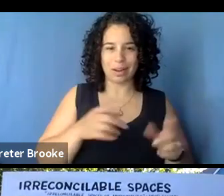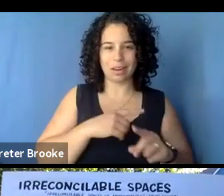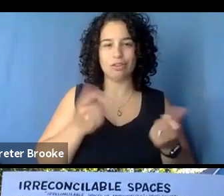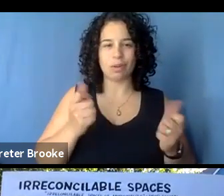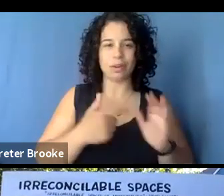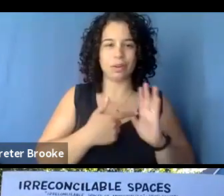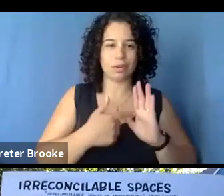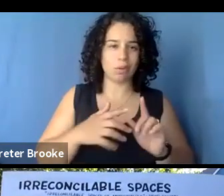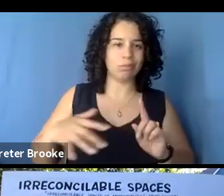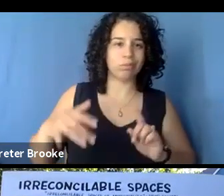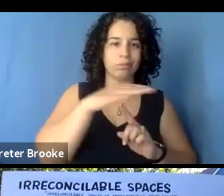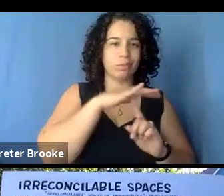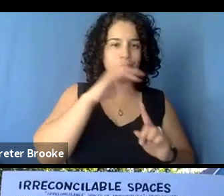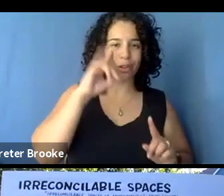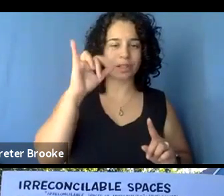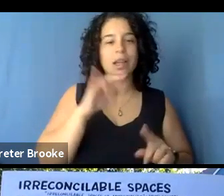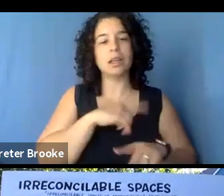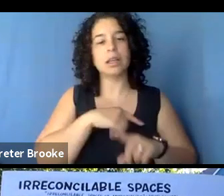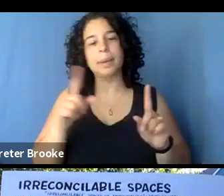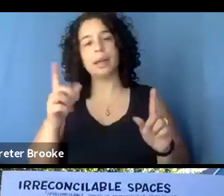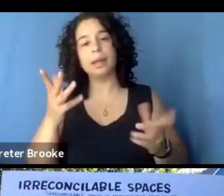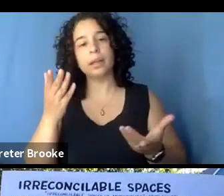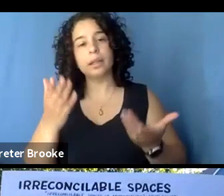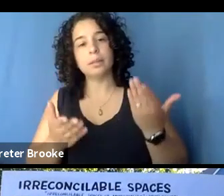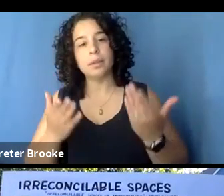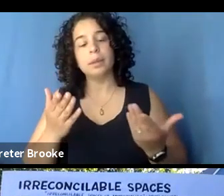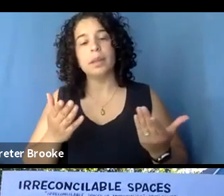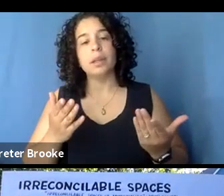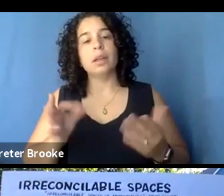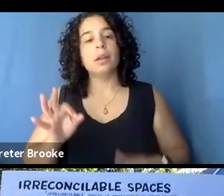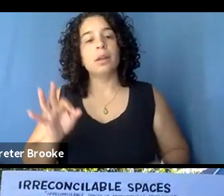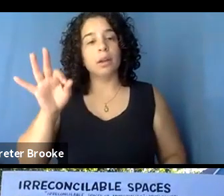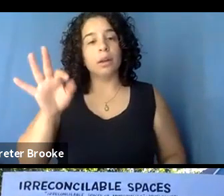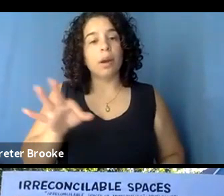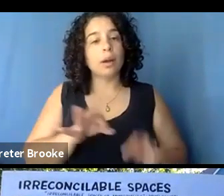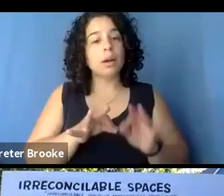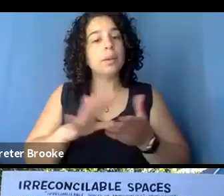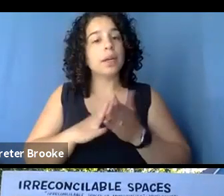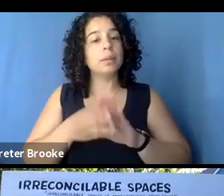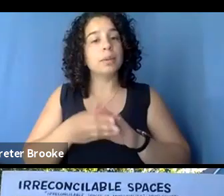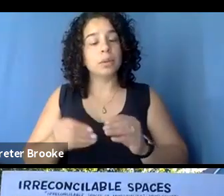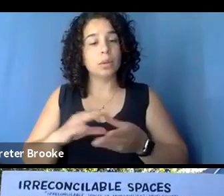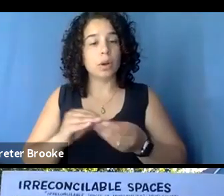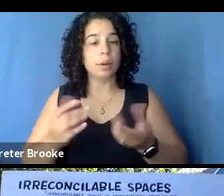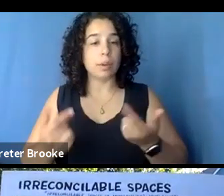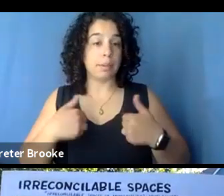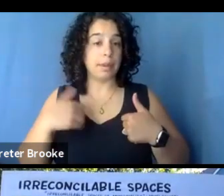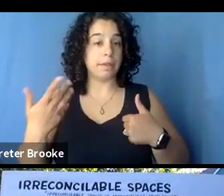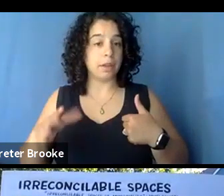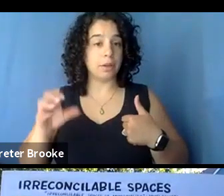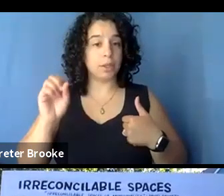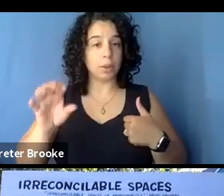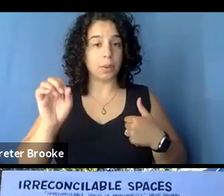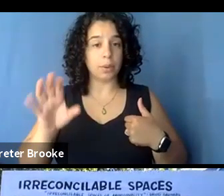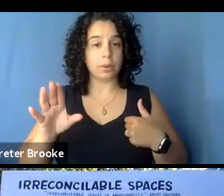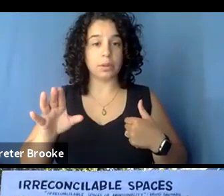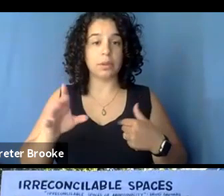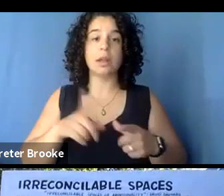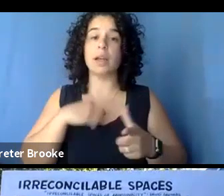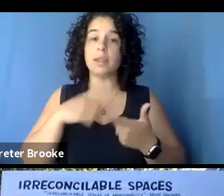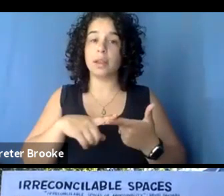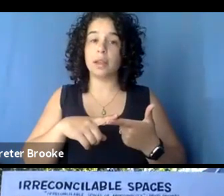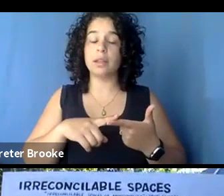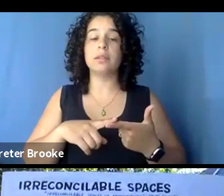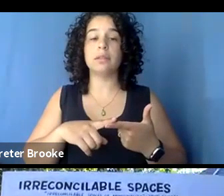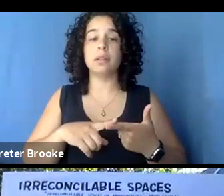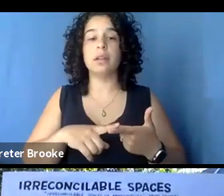but might come in the way, what the prompt might be a story that I would have told. And then we